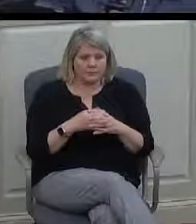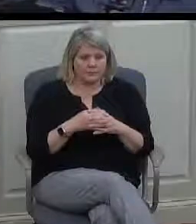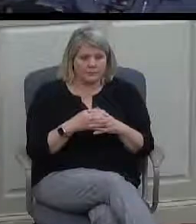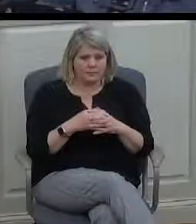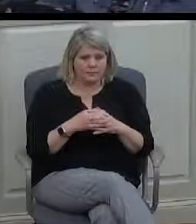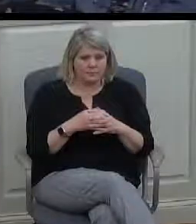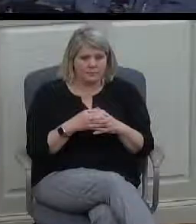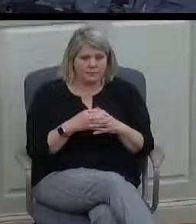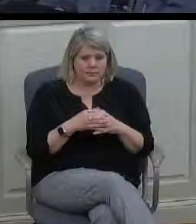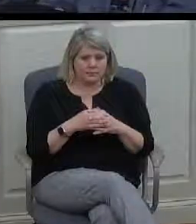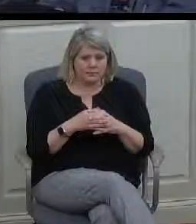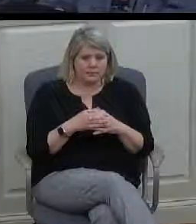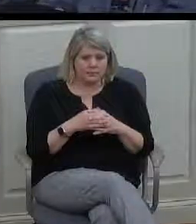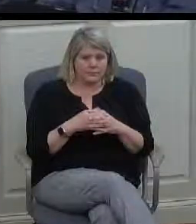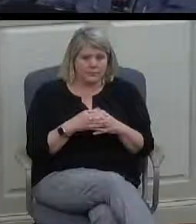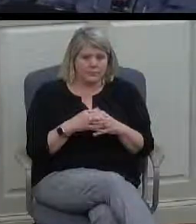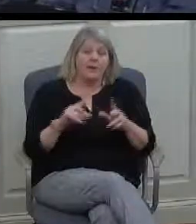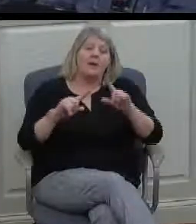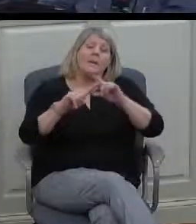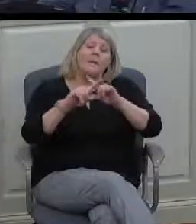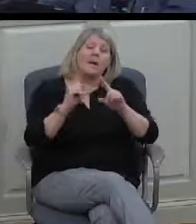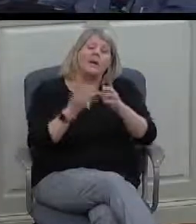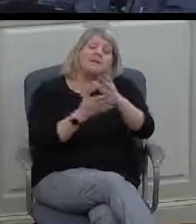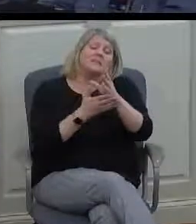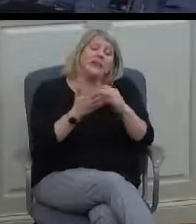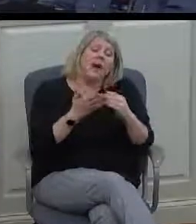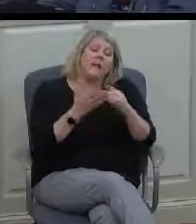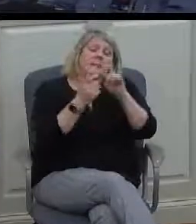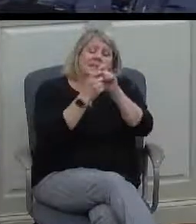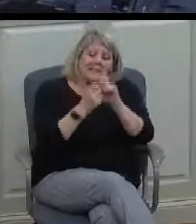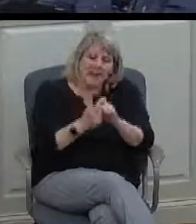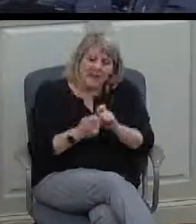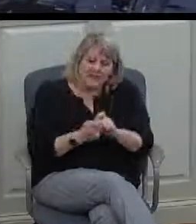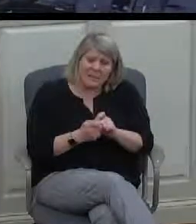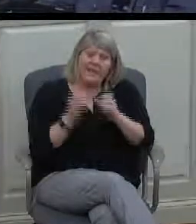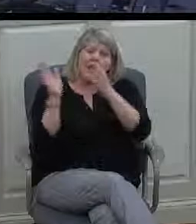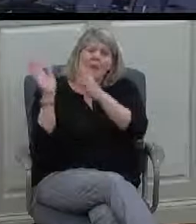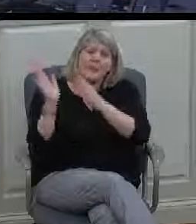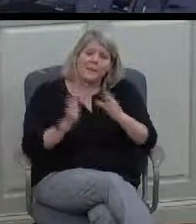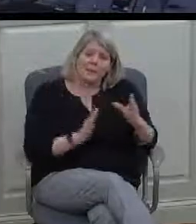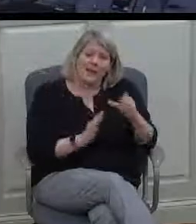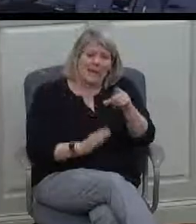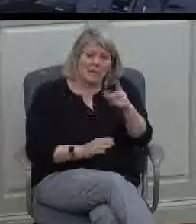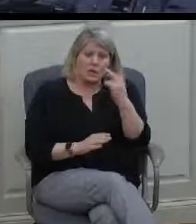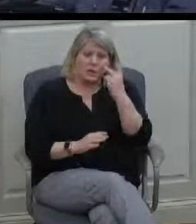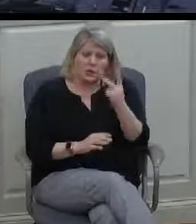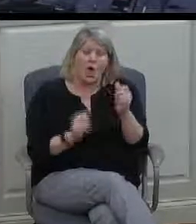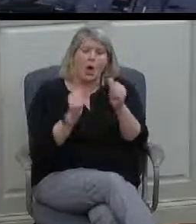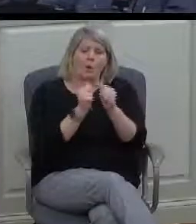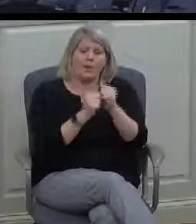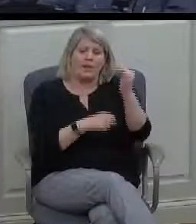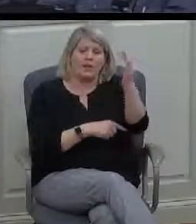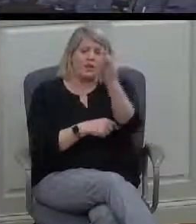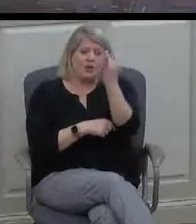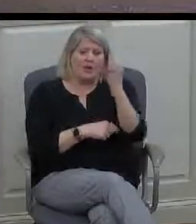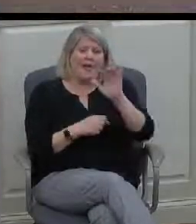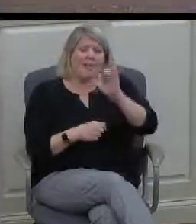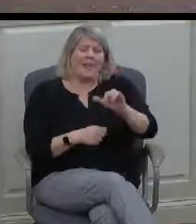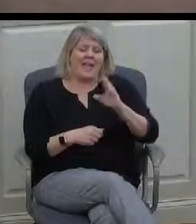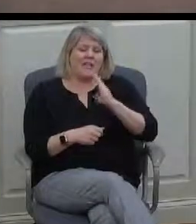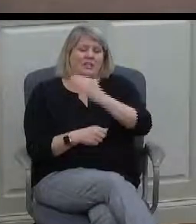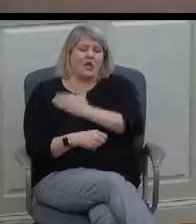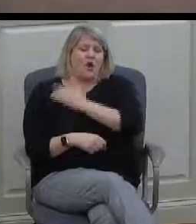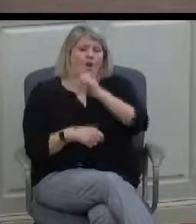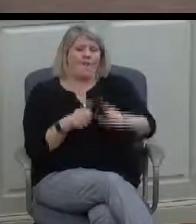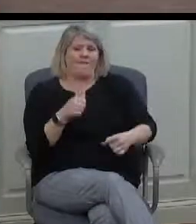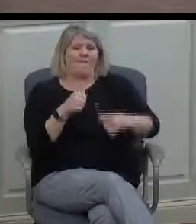But some of those are the details too that will work. I mean, the plan that you saw with the tree canopy, that is just the sort of first take of, okay,